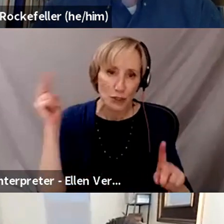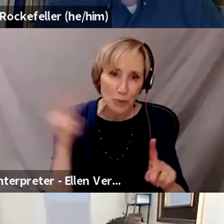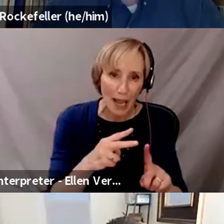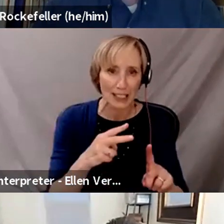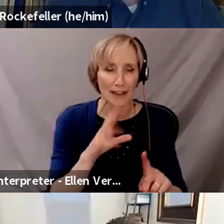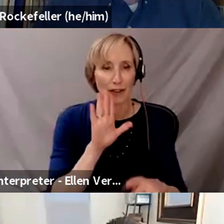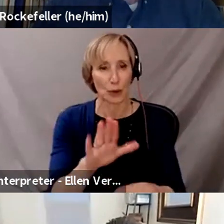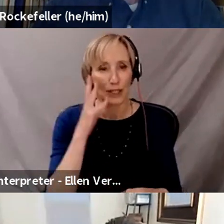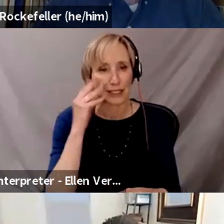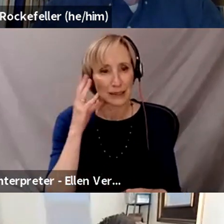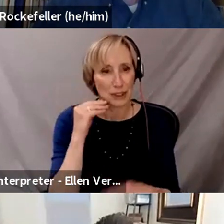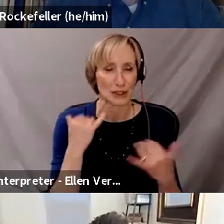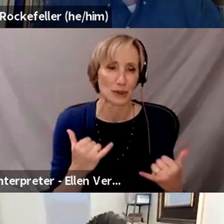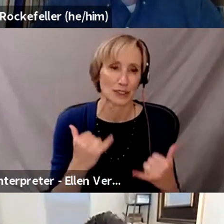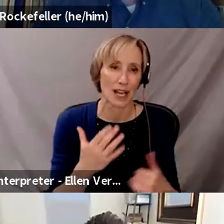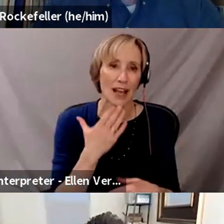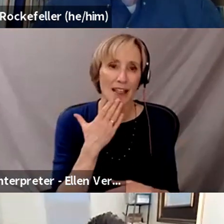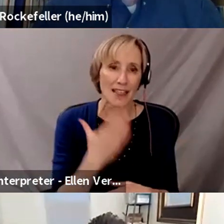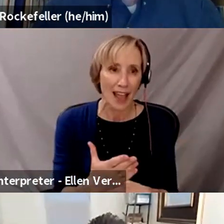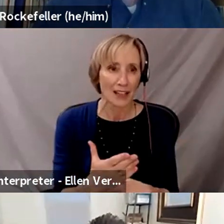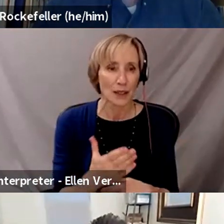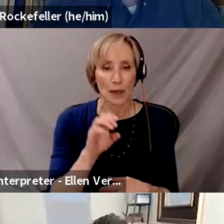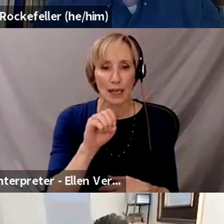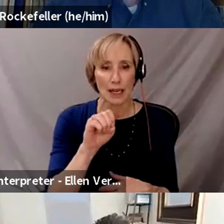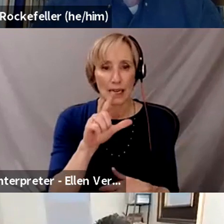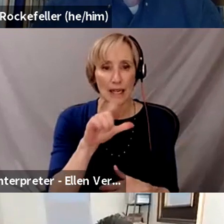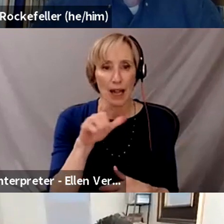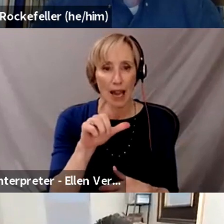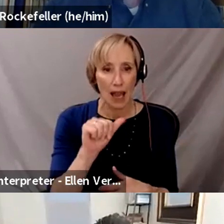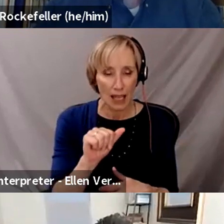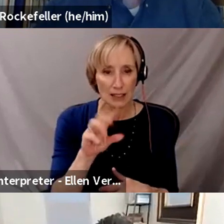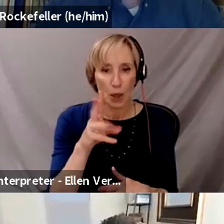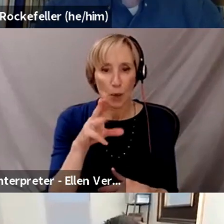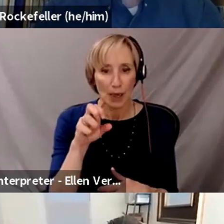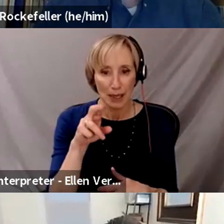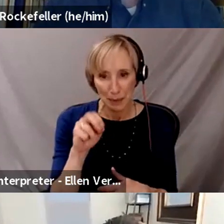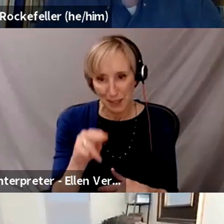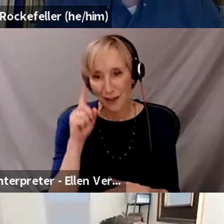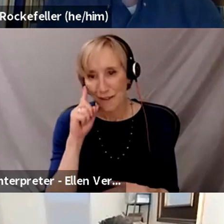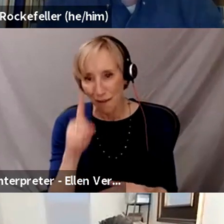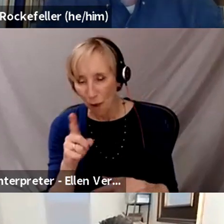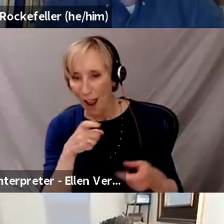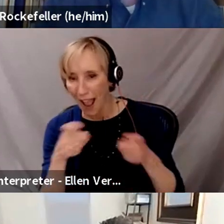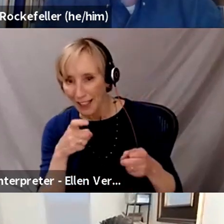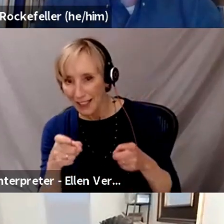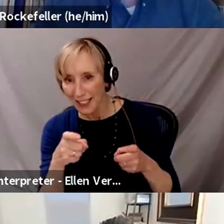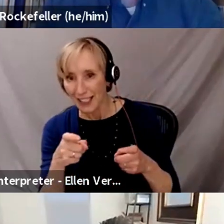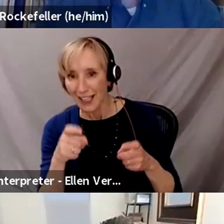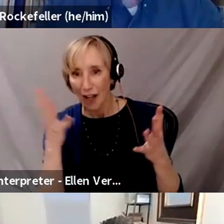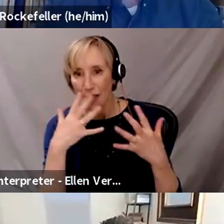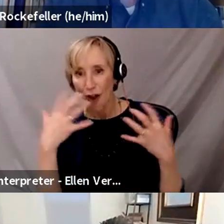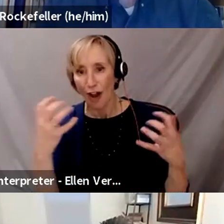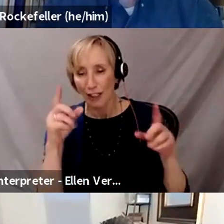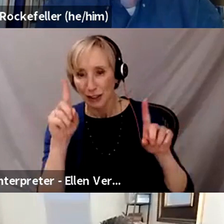today. Also, thank you to Eliza Williamson for facilitating the audience questions, and to the NAMI Mass